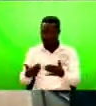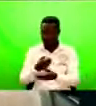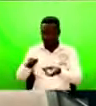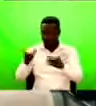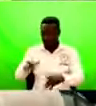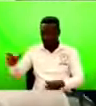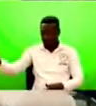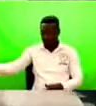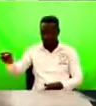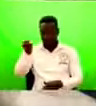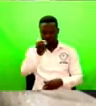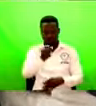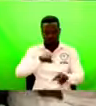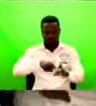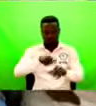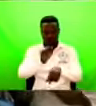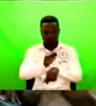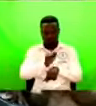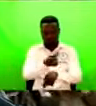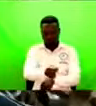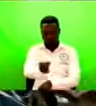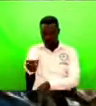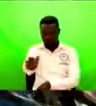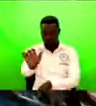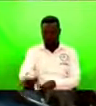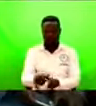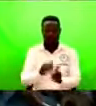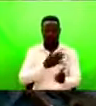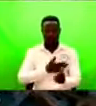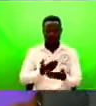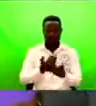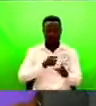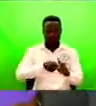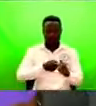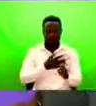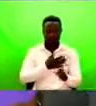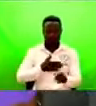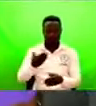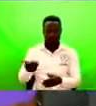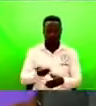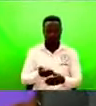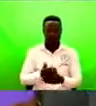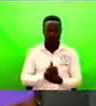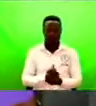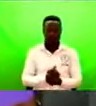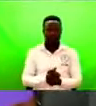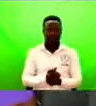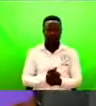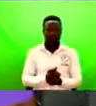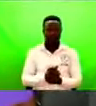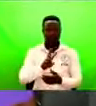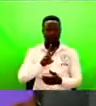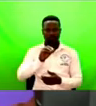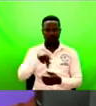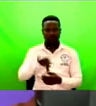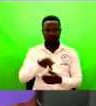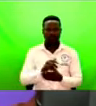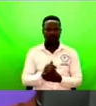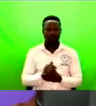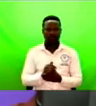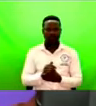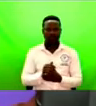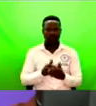office. But before we do that, we respectfully want to invite the voice of Pentecost